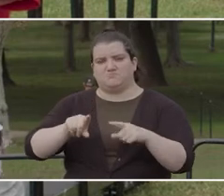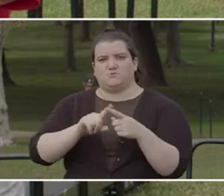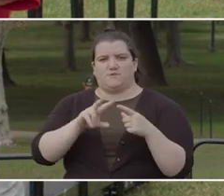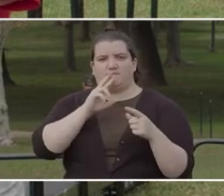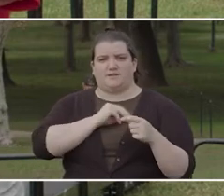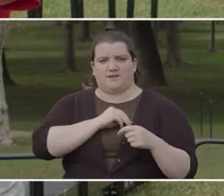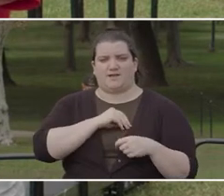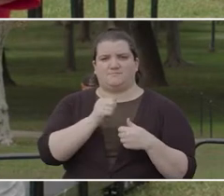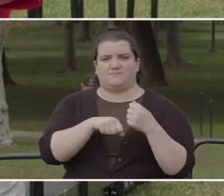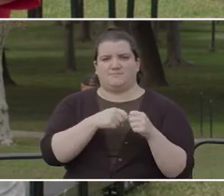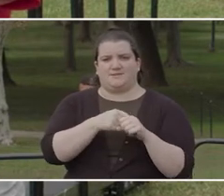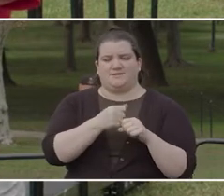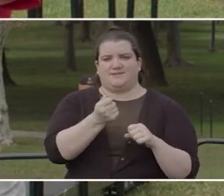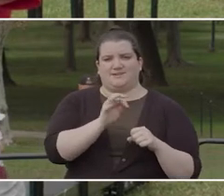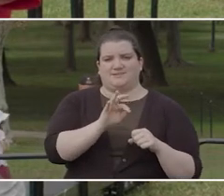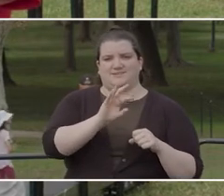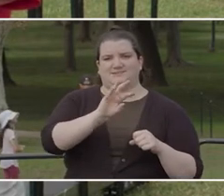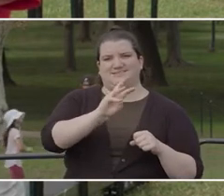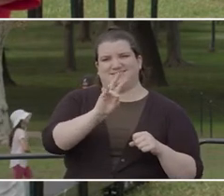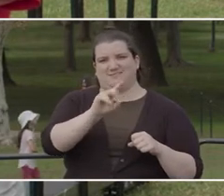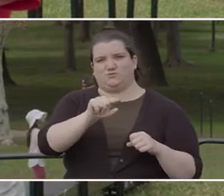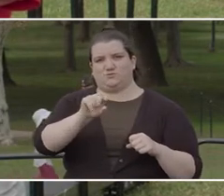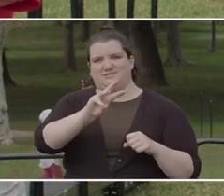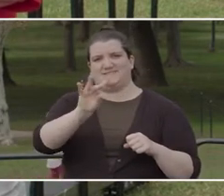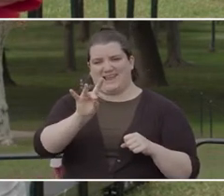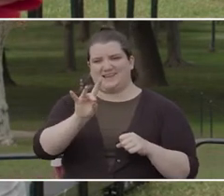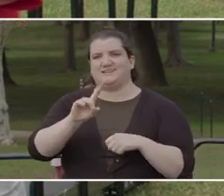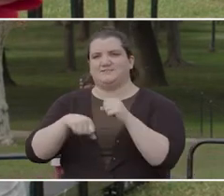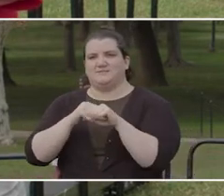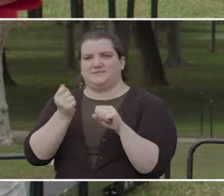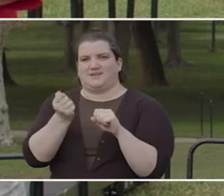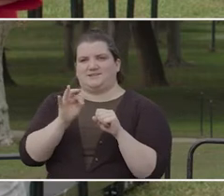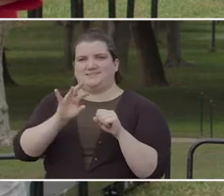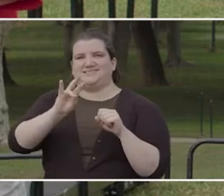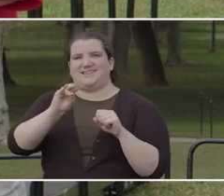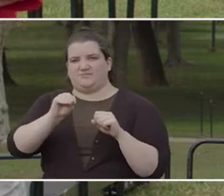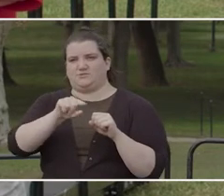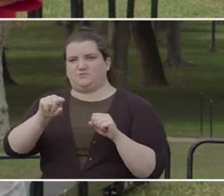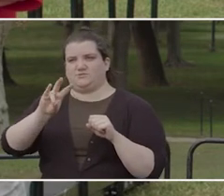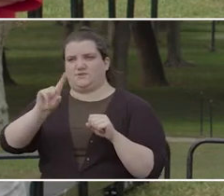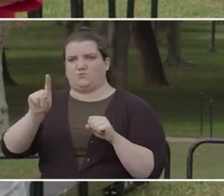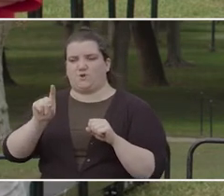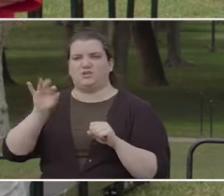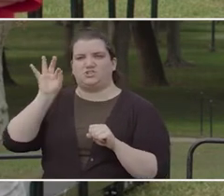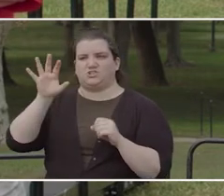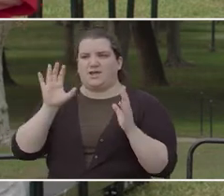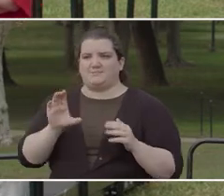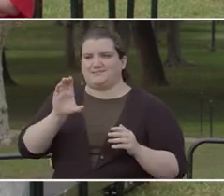1967 to 68, 1970 to 71. Chaplain Cecil